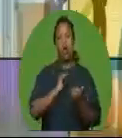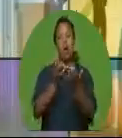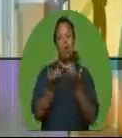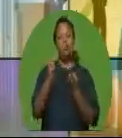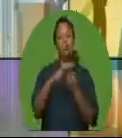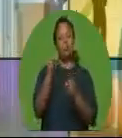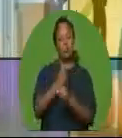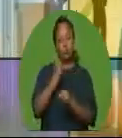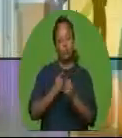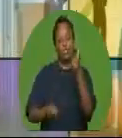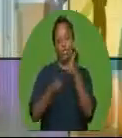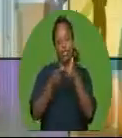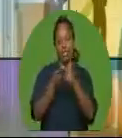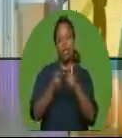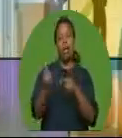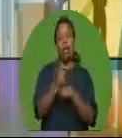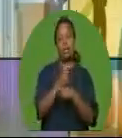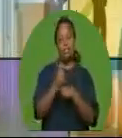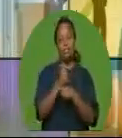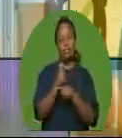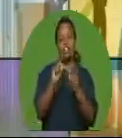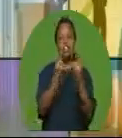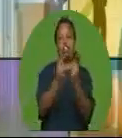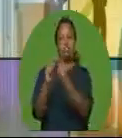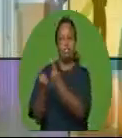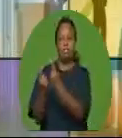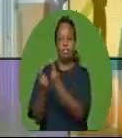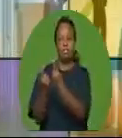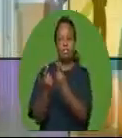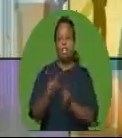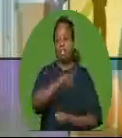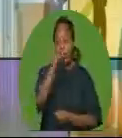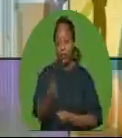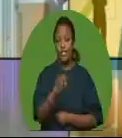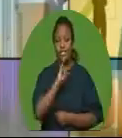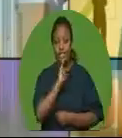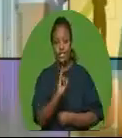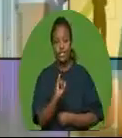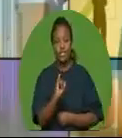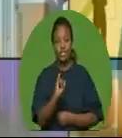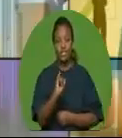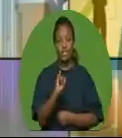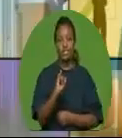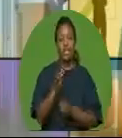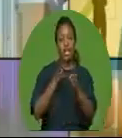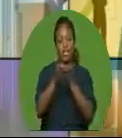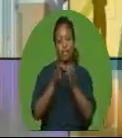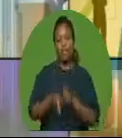Now, I want you to do the second activity in groups. The question is,